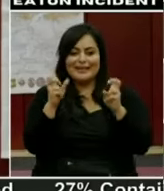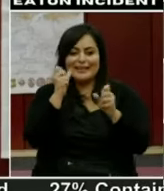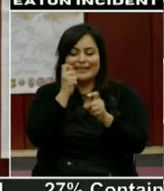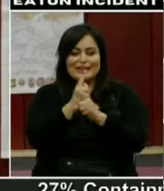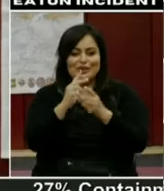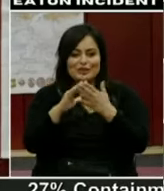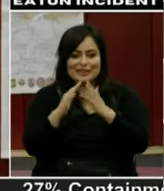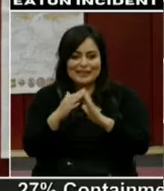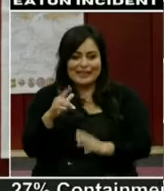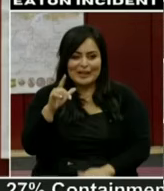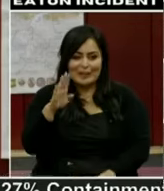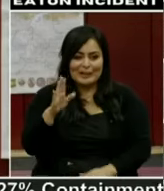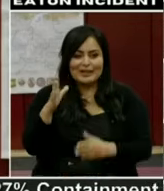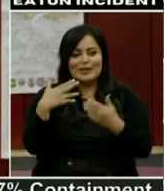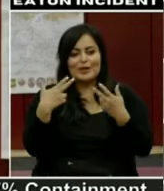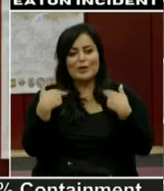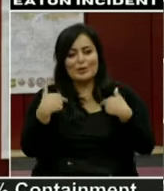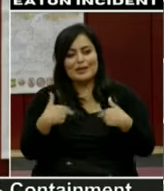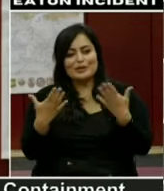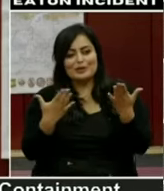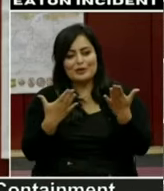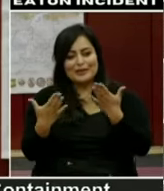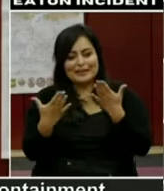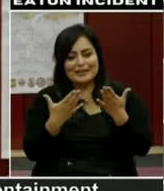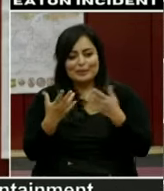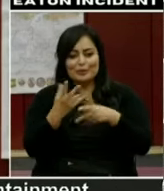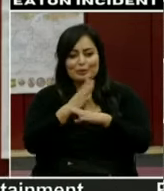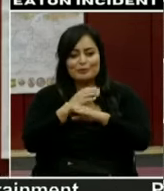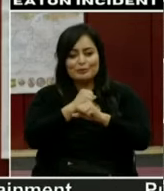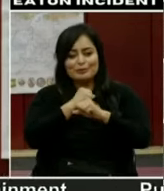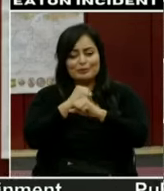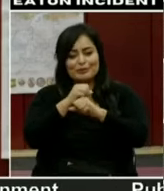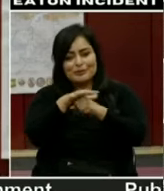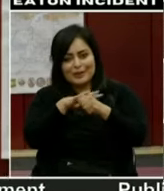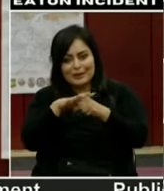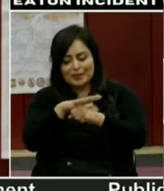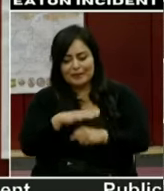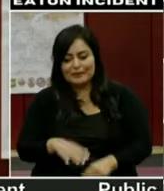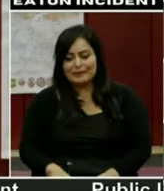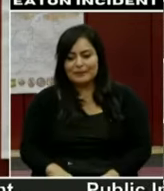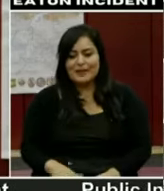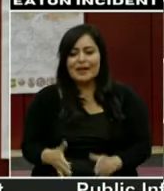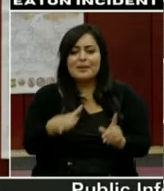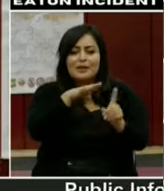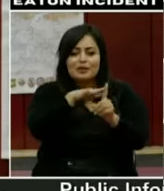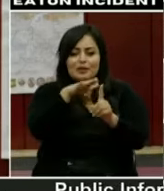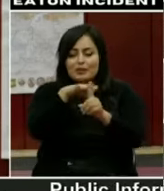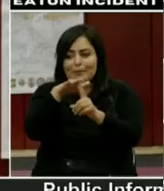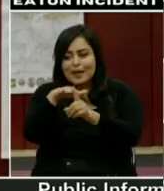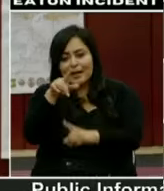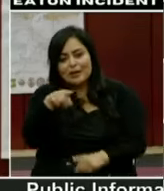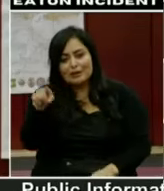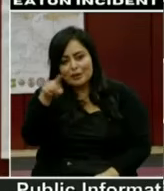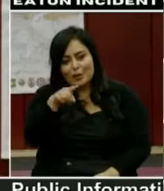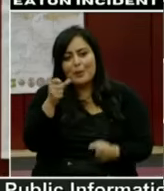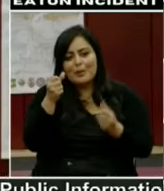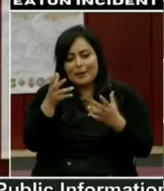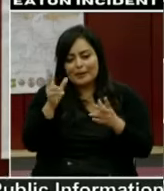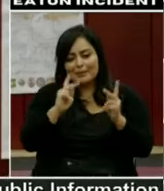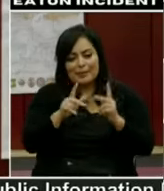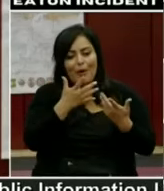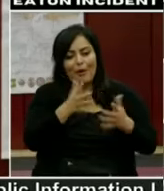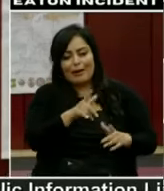Beach Health and Human Services, to protect health in the region. I'm here to remind everyone, as many folks before me have